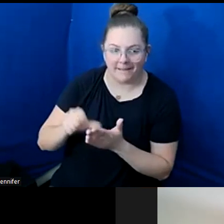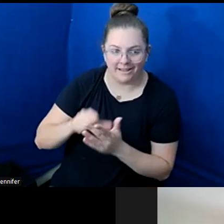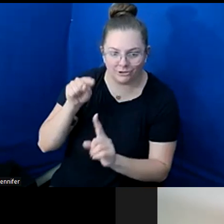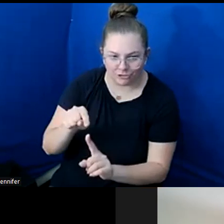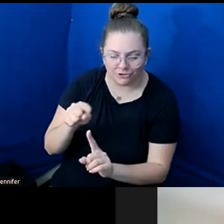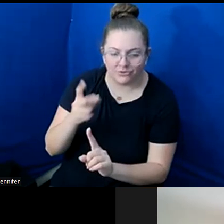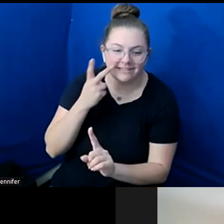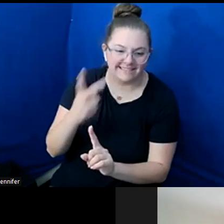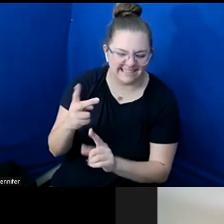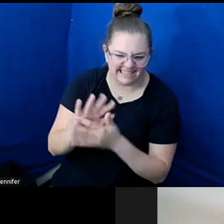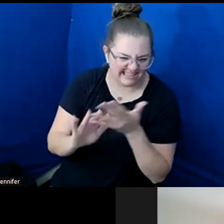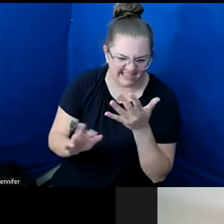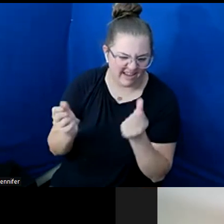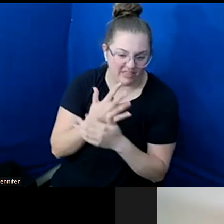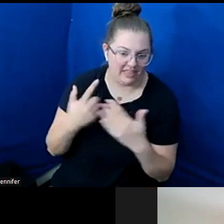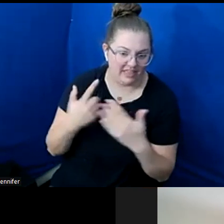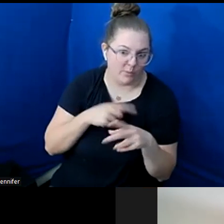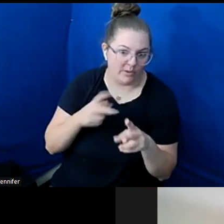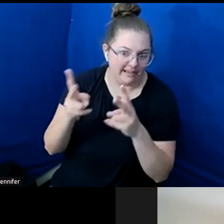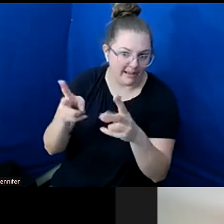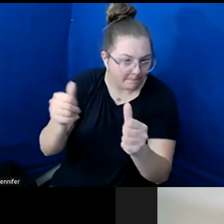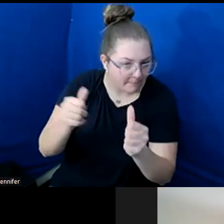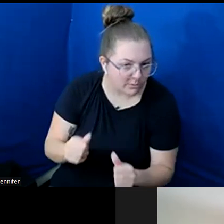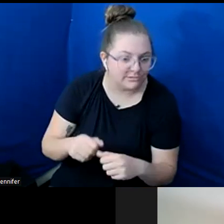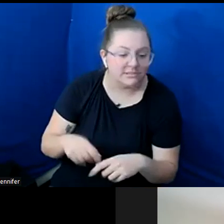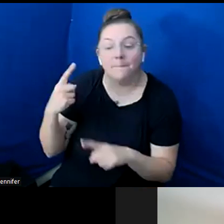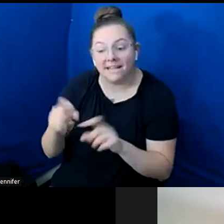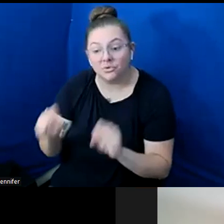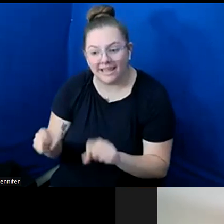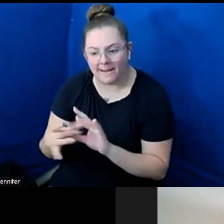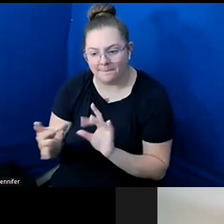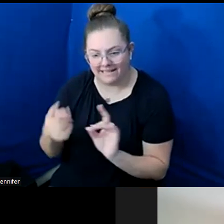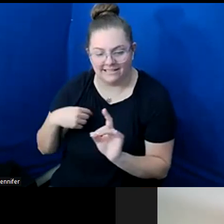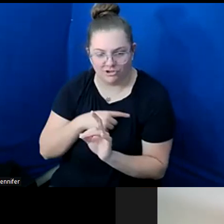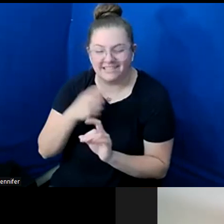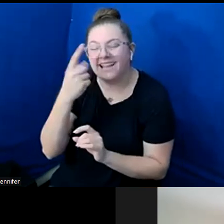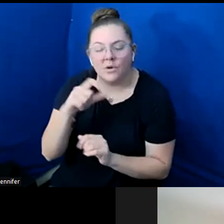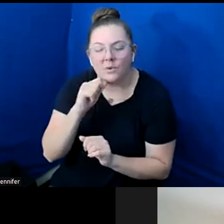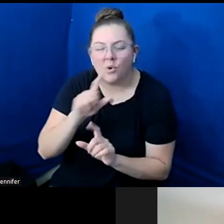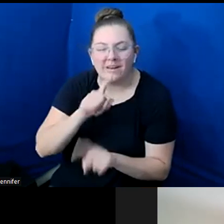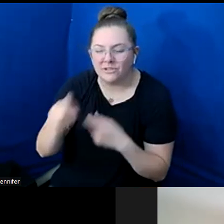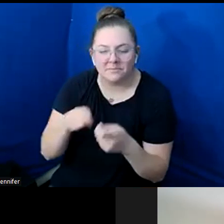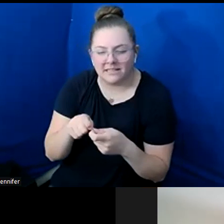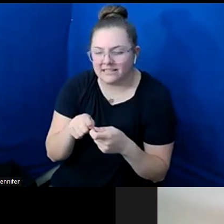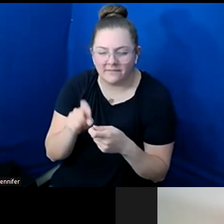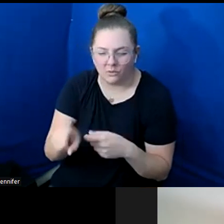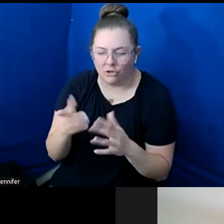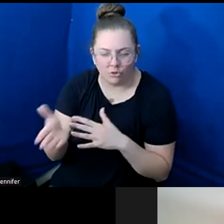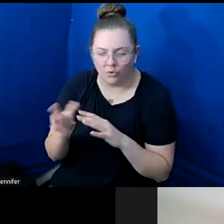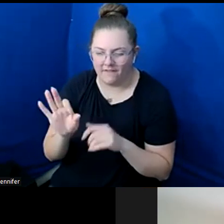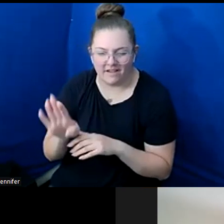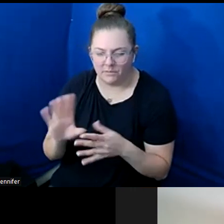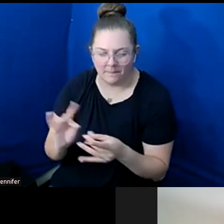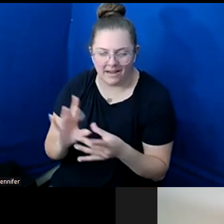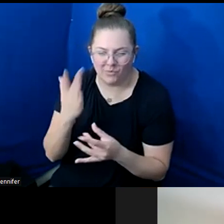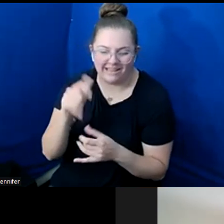see stuff that we're posting, and you can message us. We don't answer specific questions through messaging through Facebook Messenger because